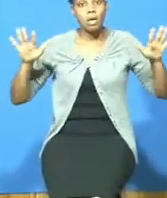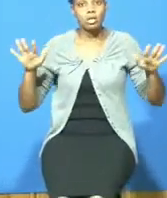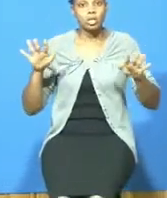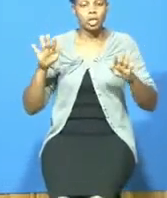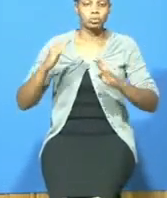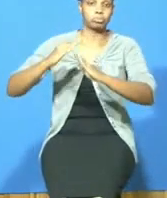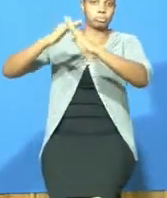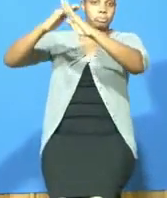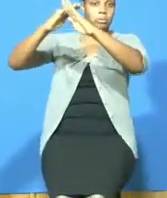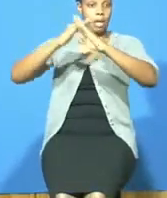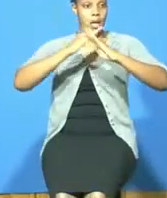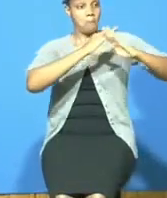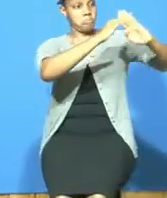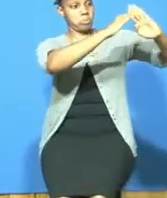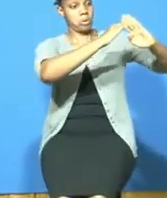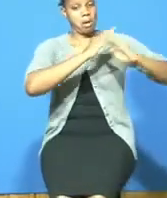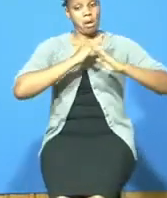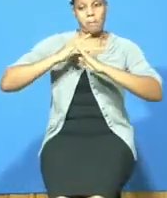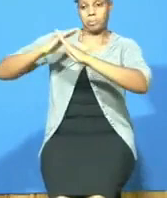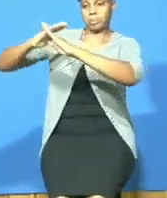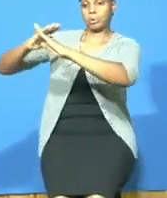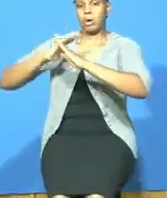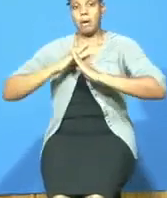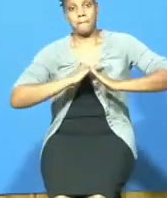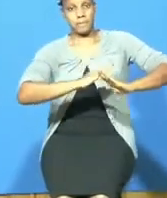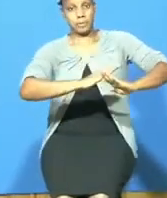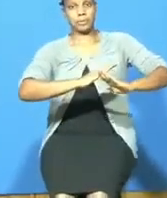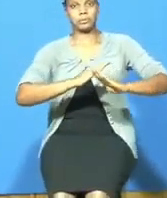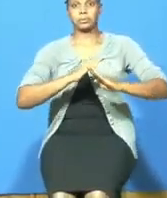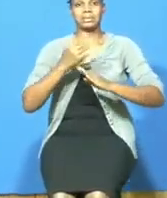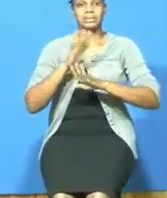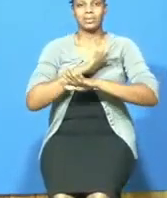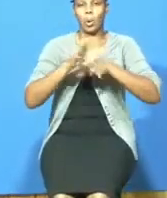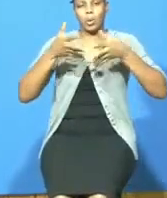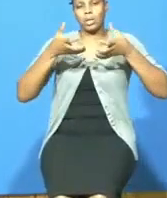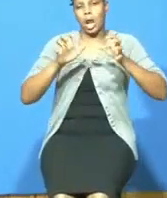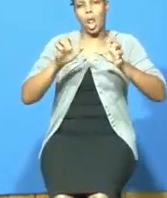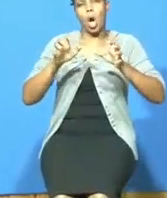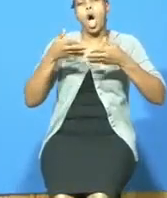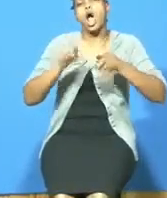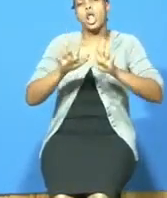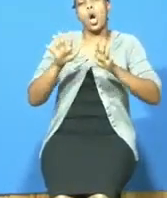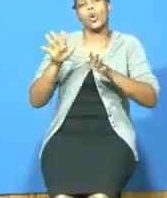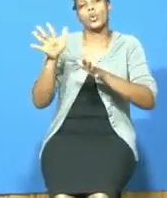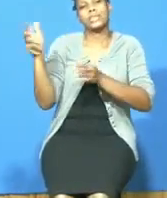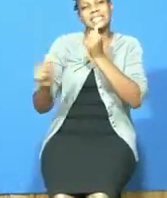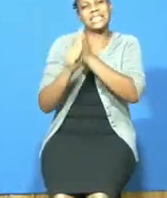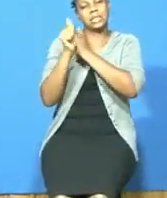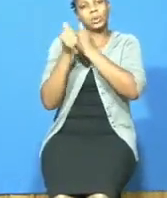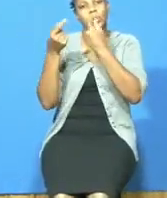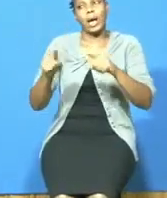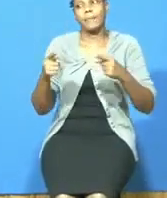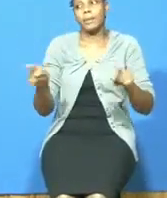let danger come in its fury. Don't let calamity come